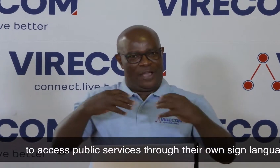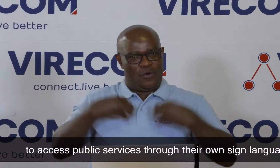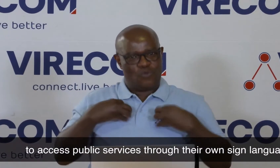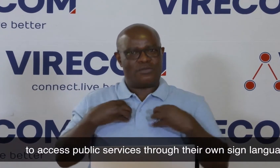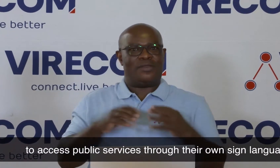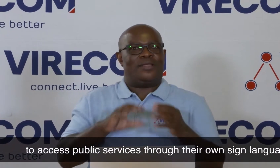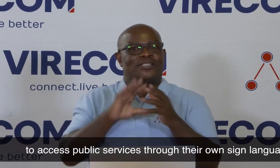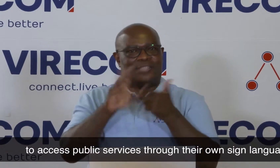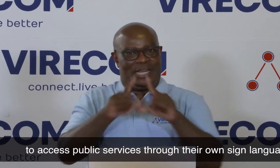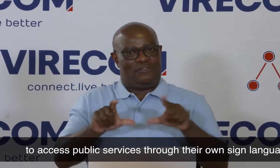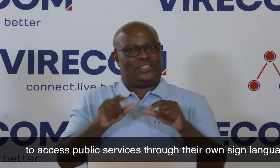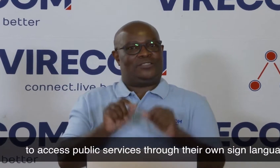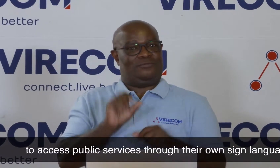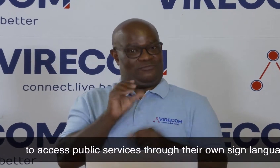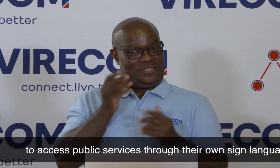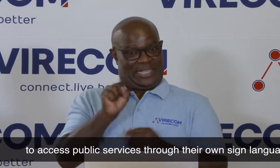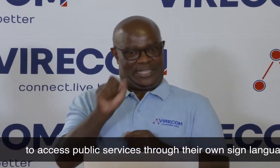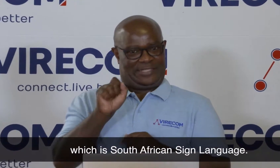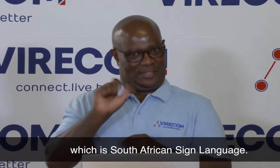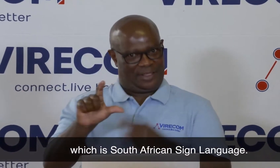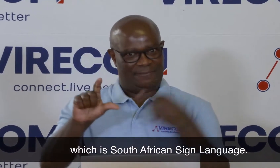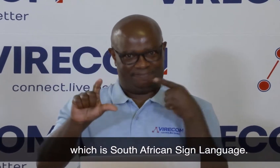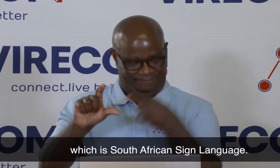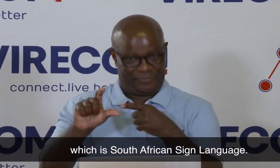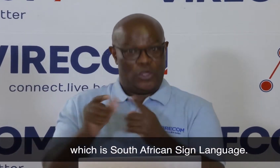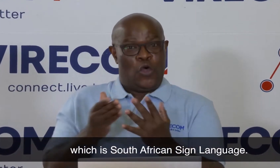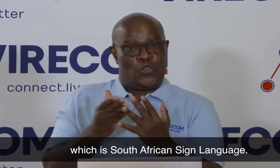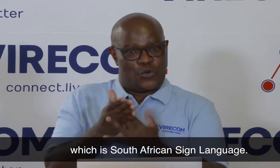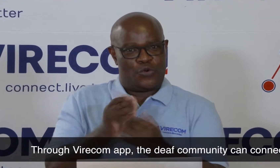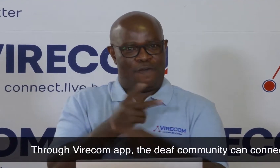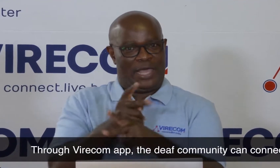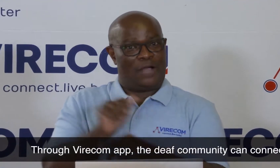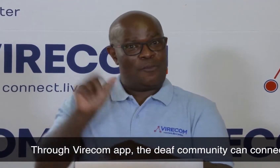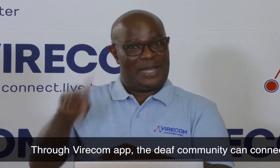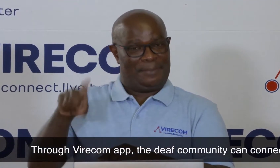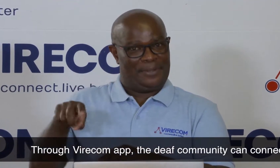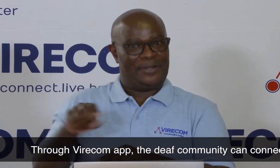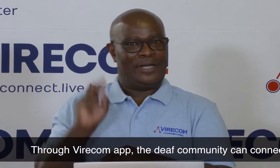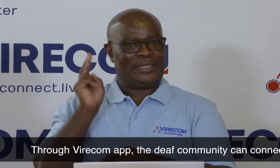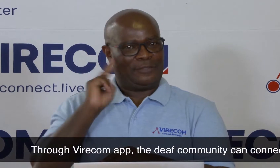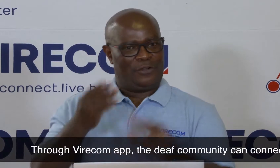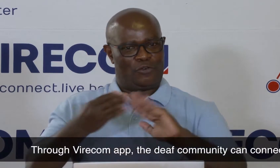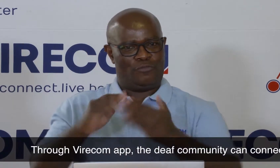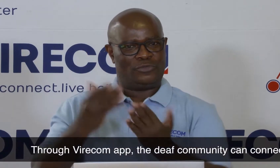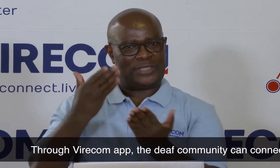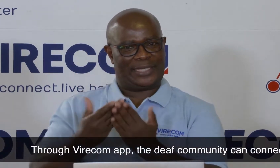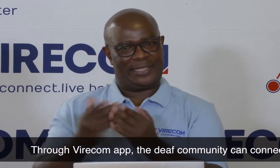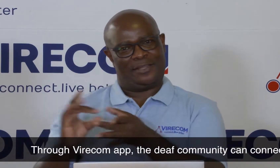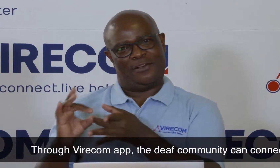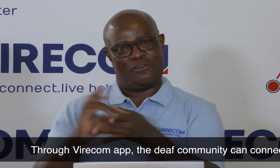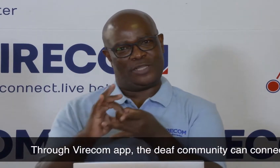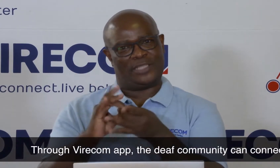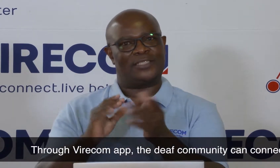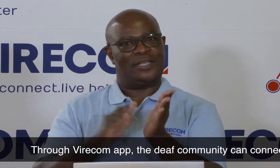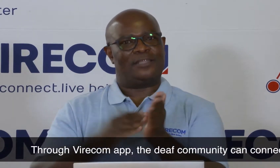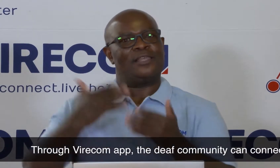service through their own sign language, which is South African Sign Language. Through Viacom app, deaf community